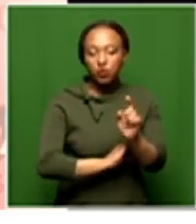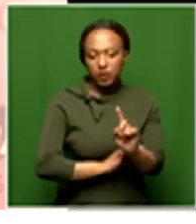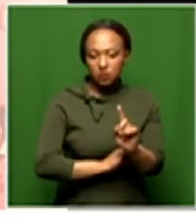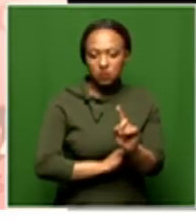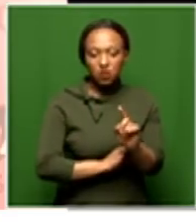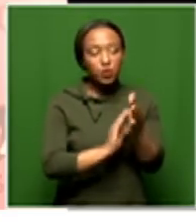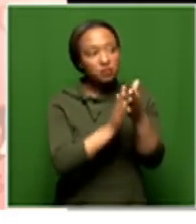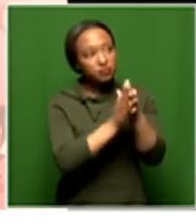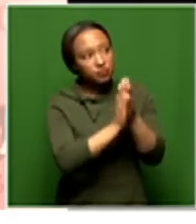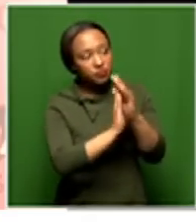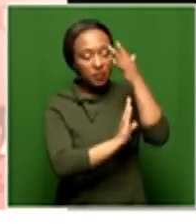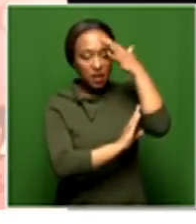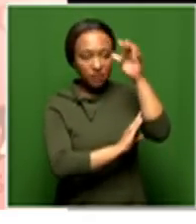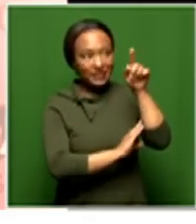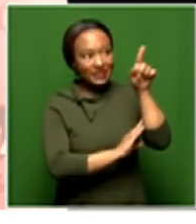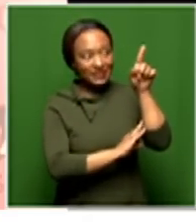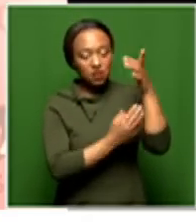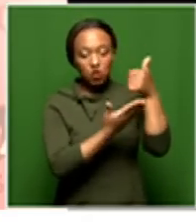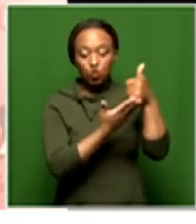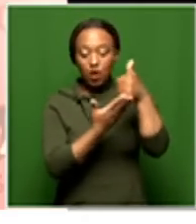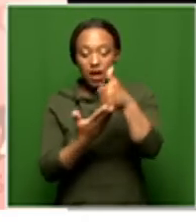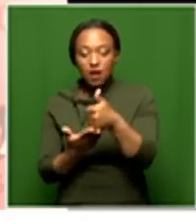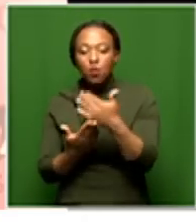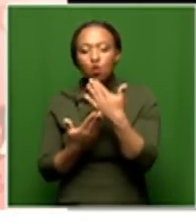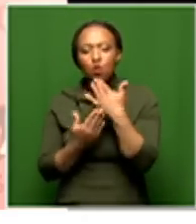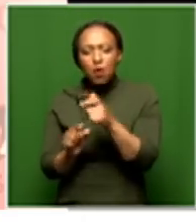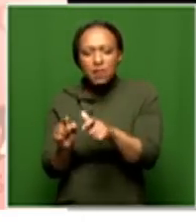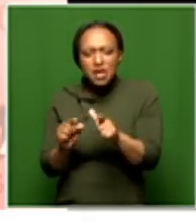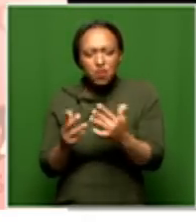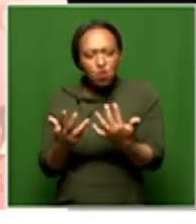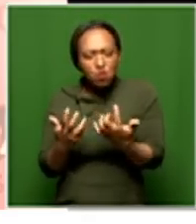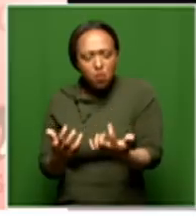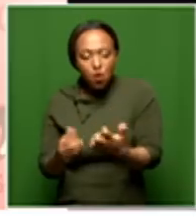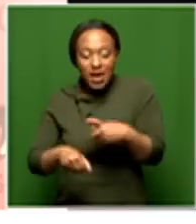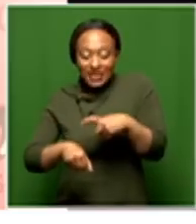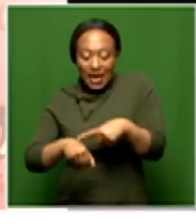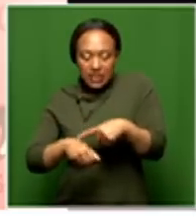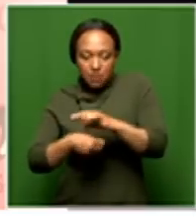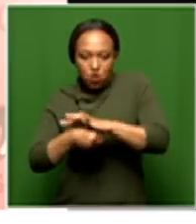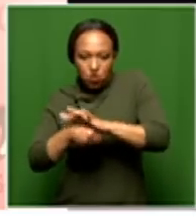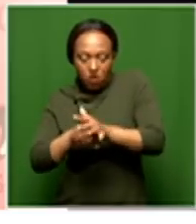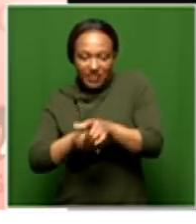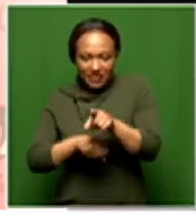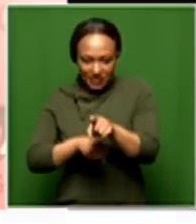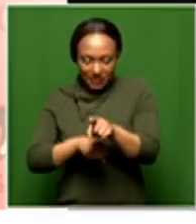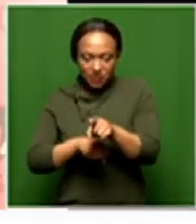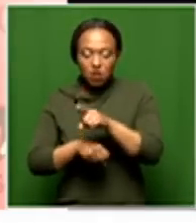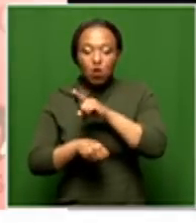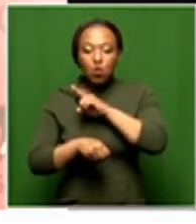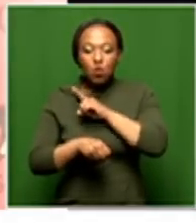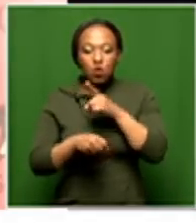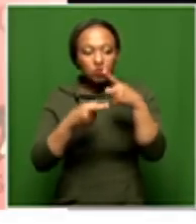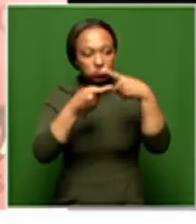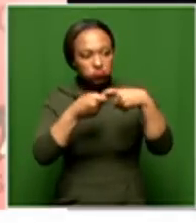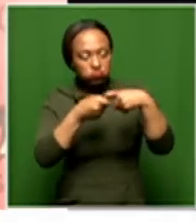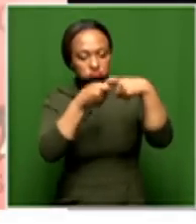the government to assist the poor, particularly during the period of COVID-19 pandemic, for instance, to suspend the payment